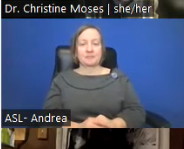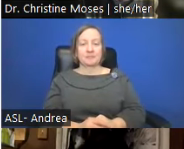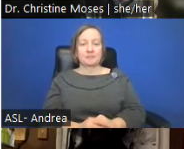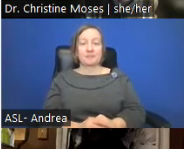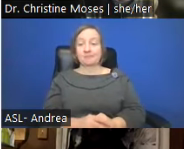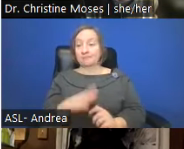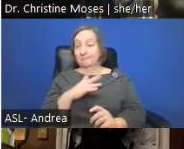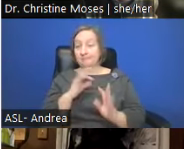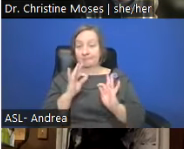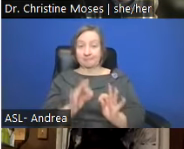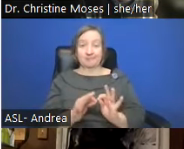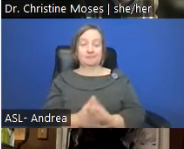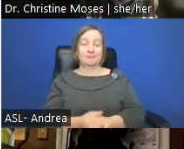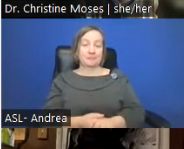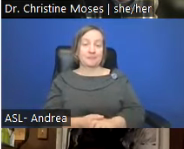Cool.